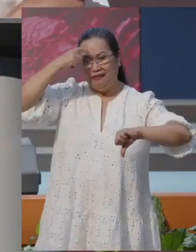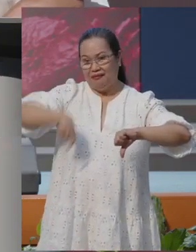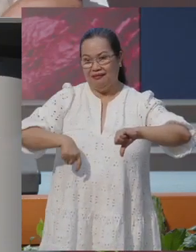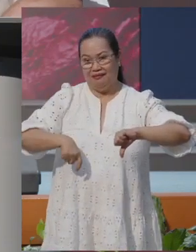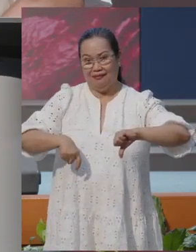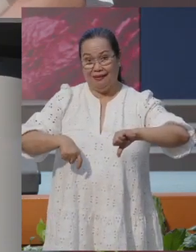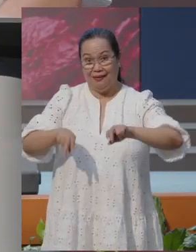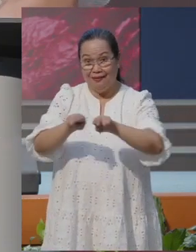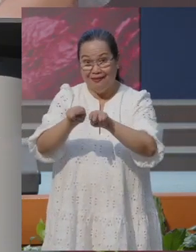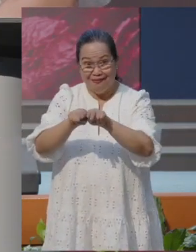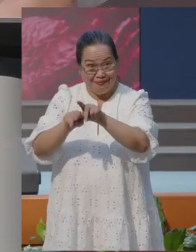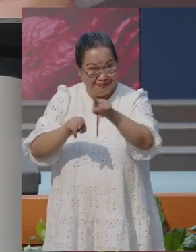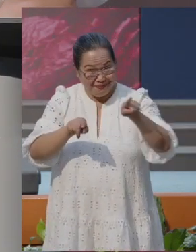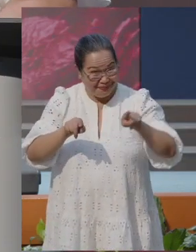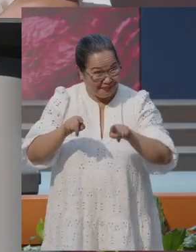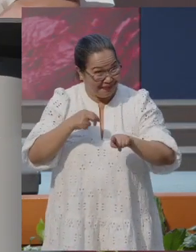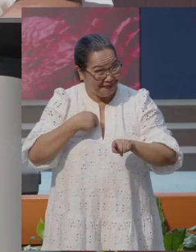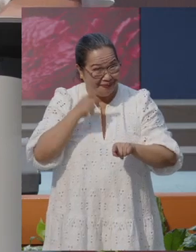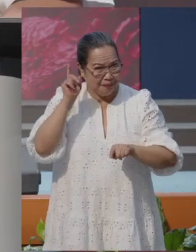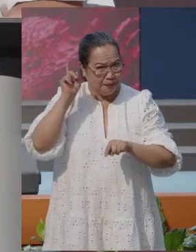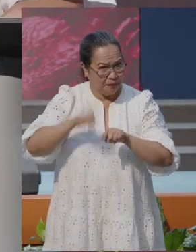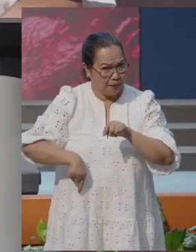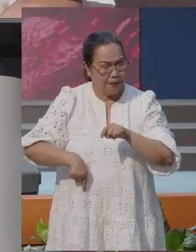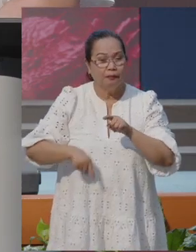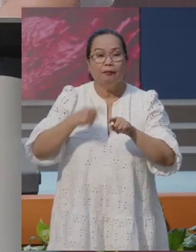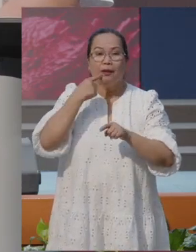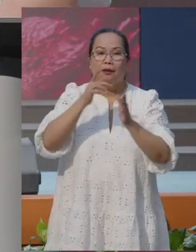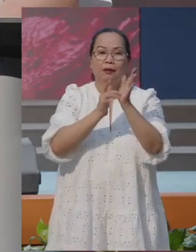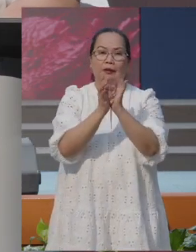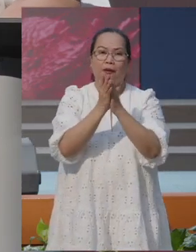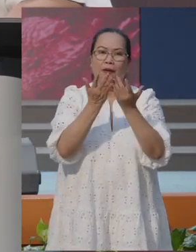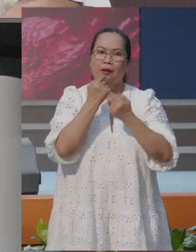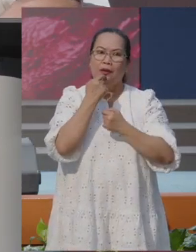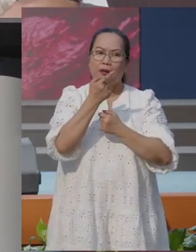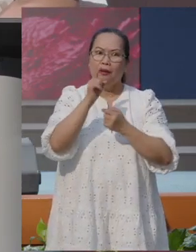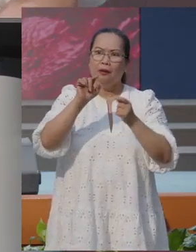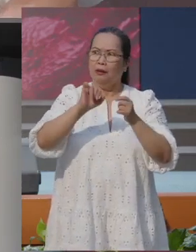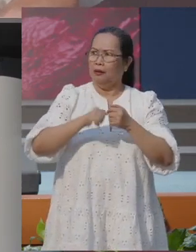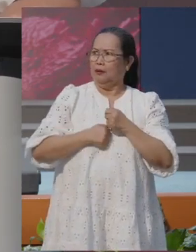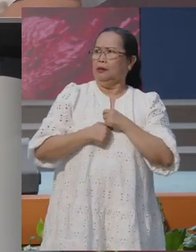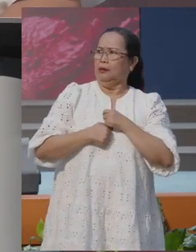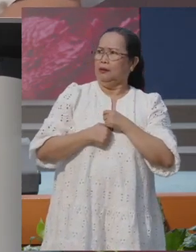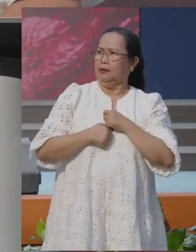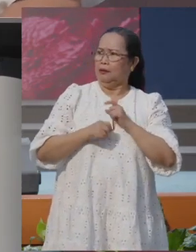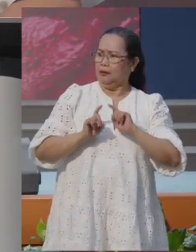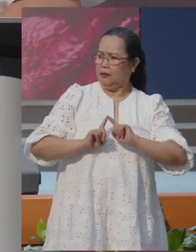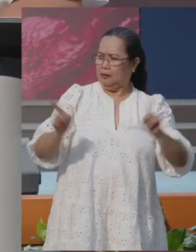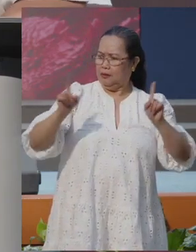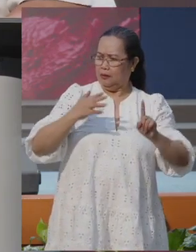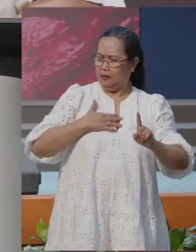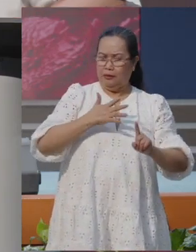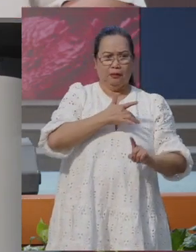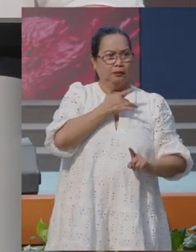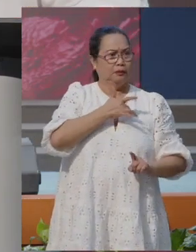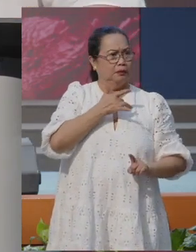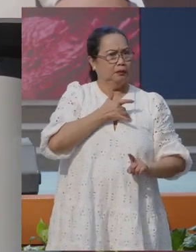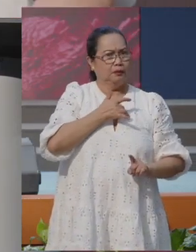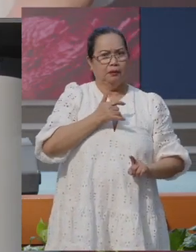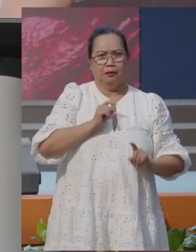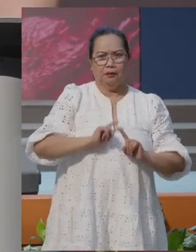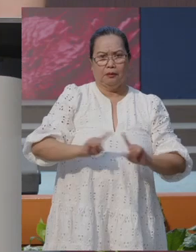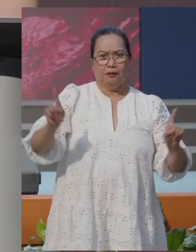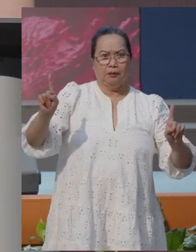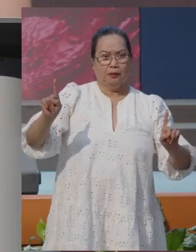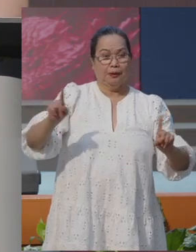pest. Kasi ang sinasabi dito ng Biblia ay taliwas sa ating naturalesa. Sa 2 Corinthians